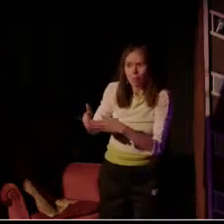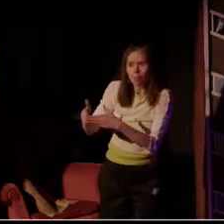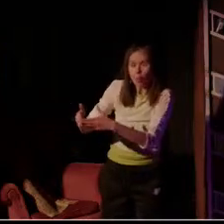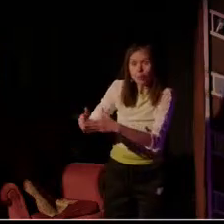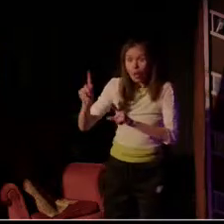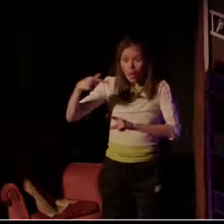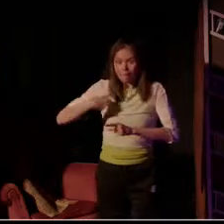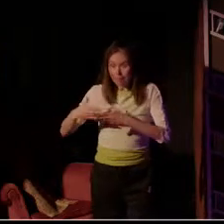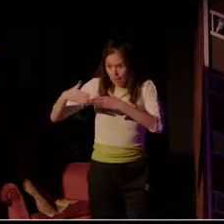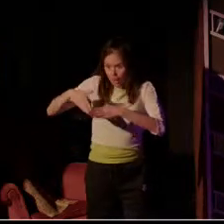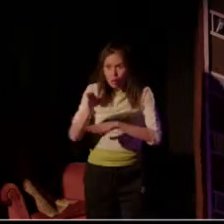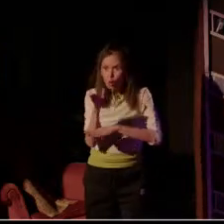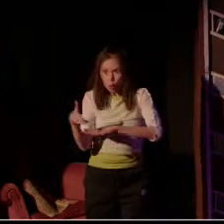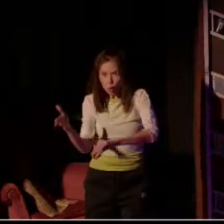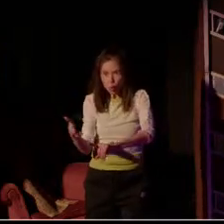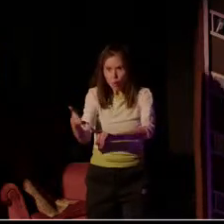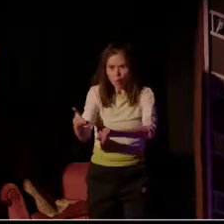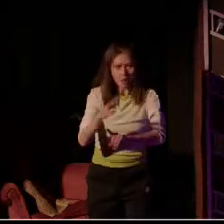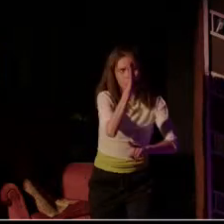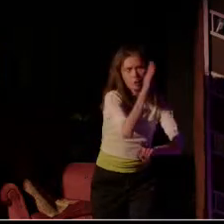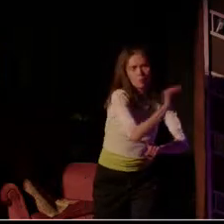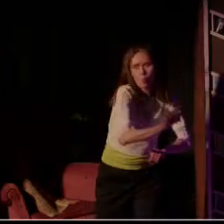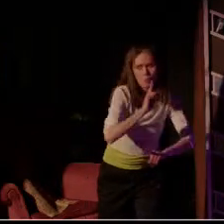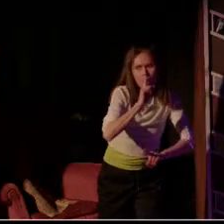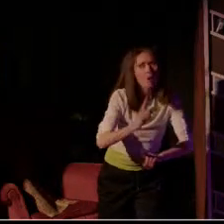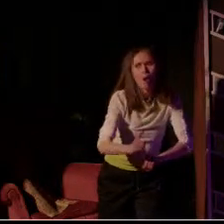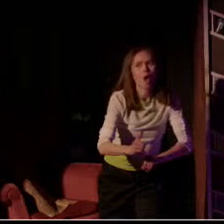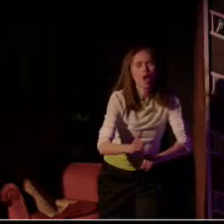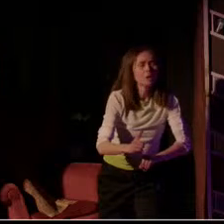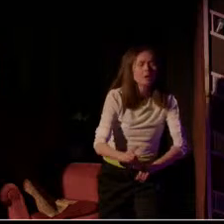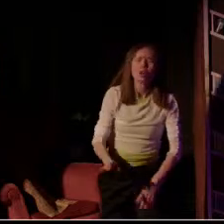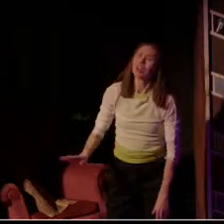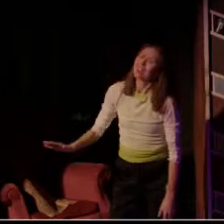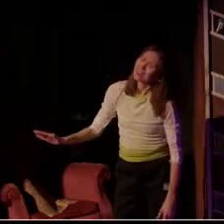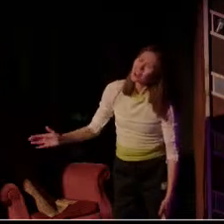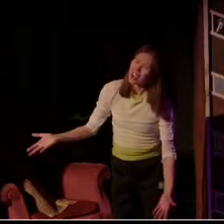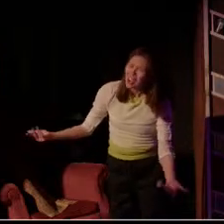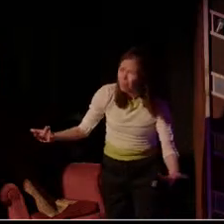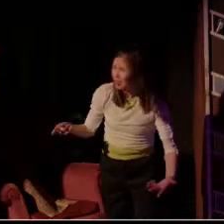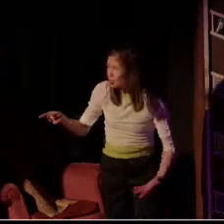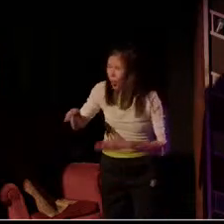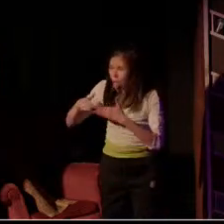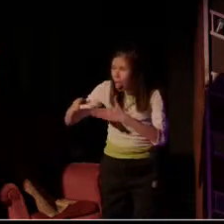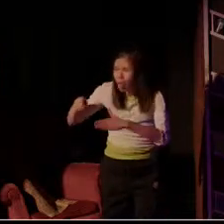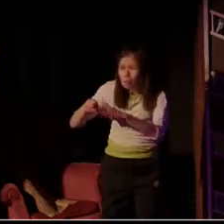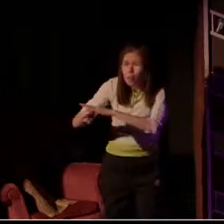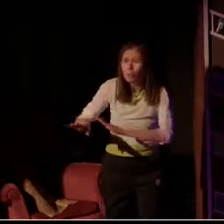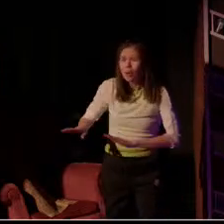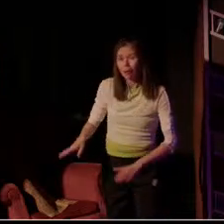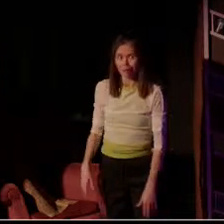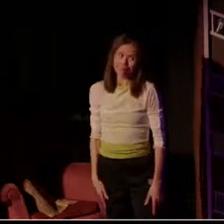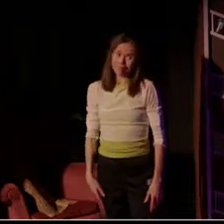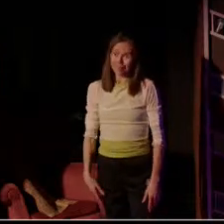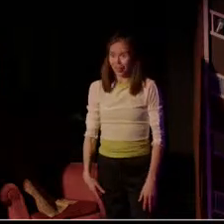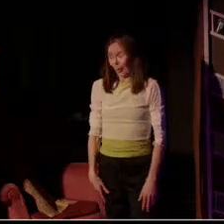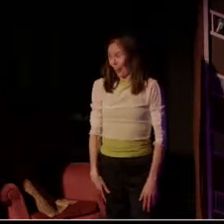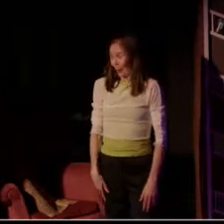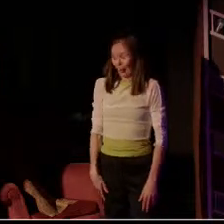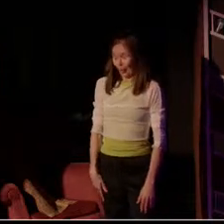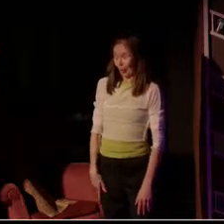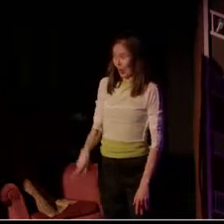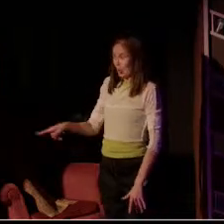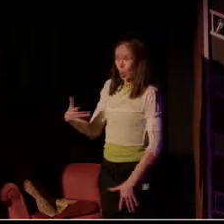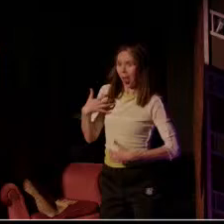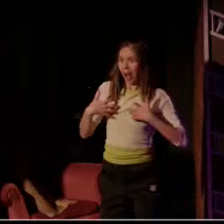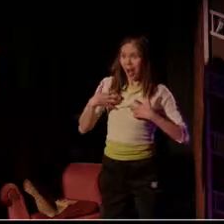shall not concern you to have knowledge of, nor will concern me sharing it. Florizel, I wish your spirit were easier to advise